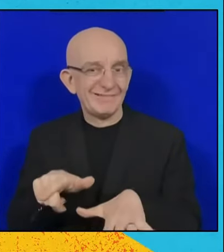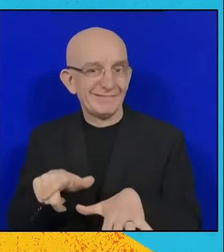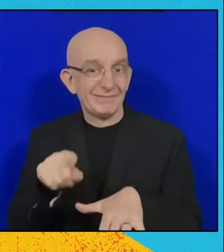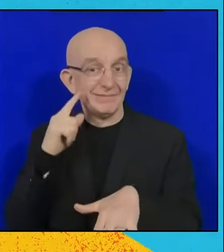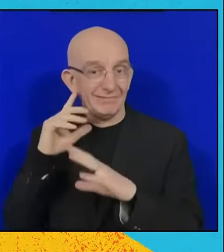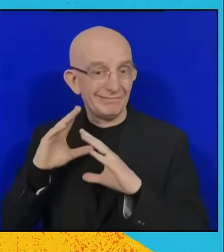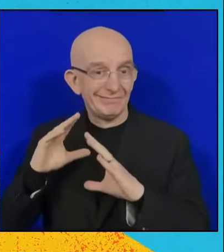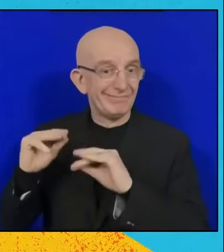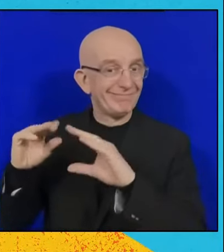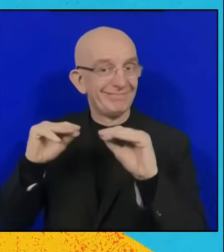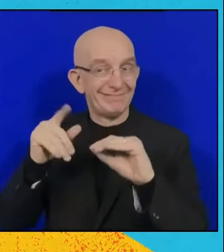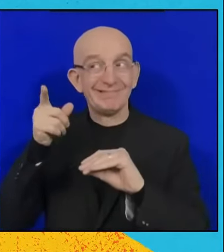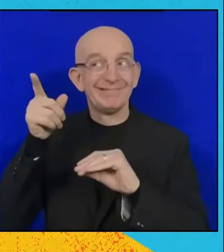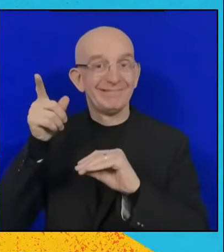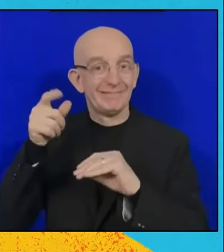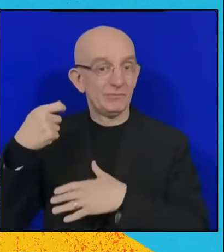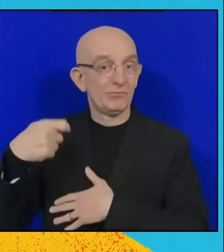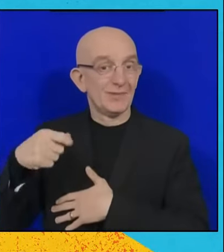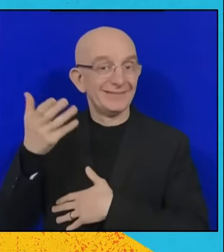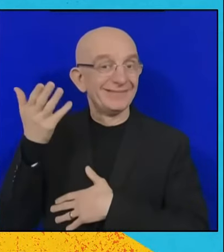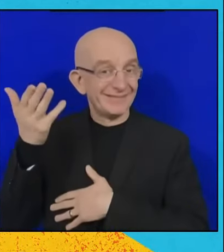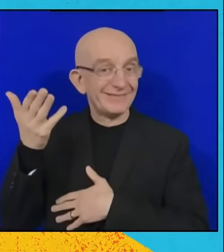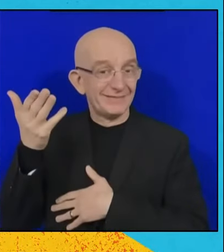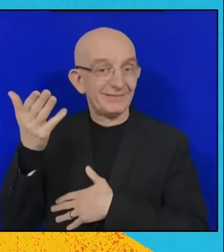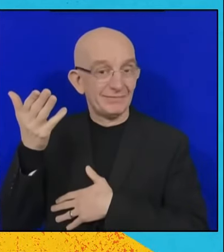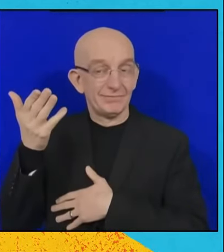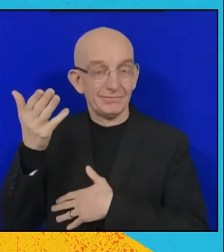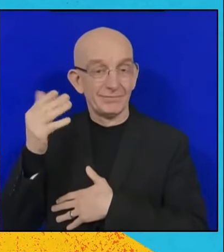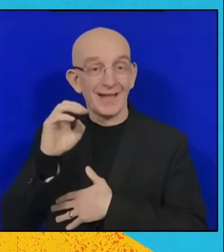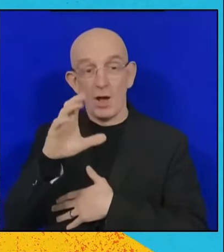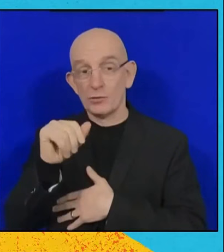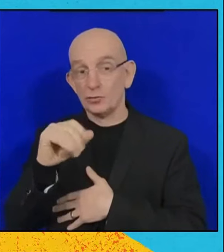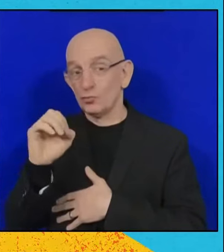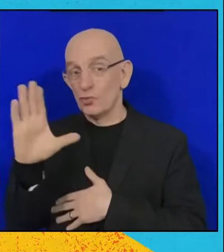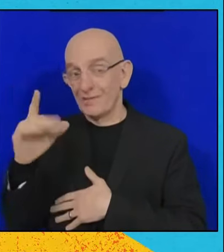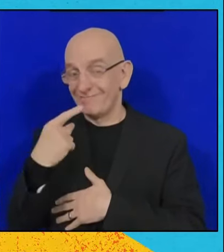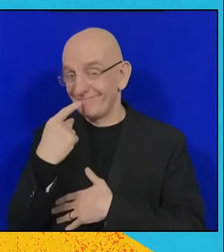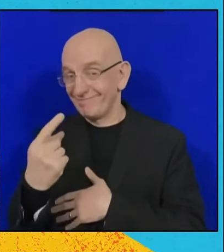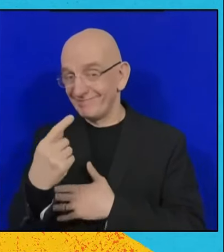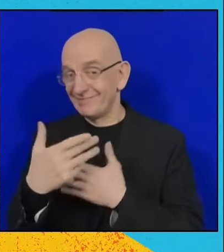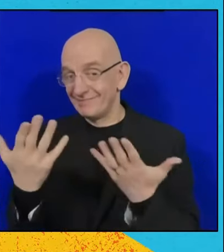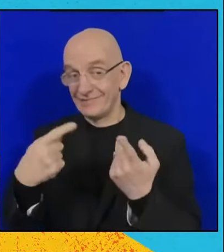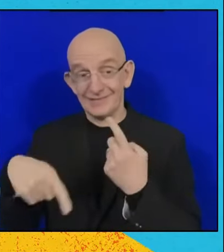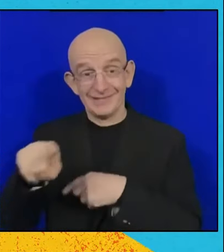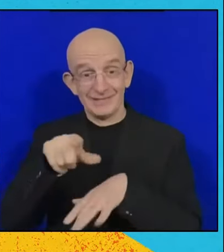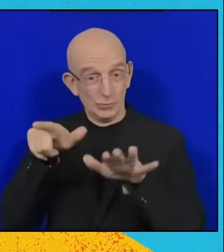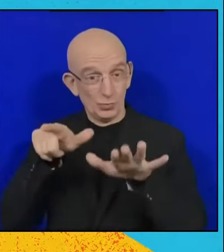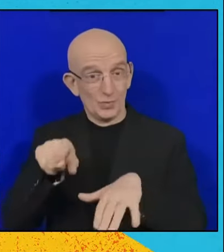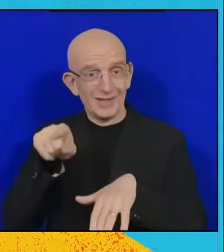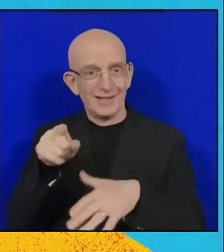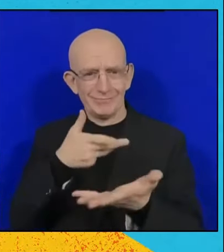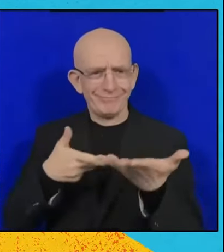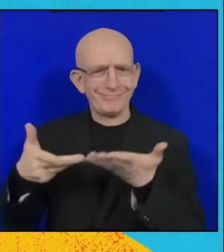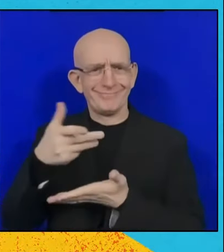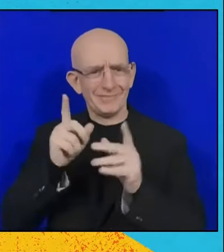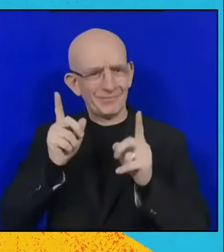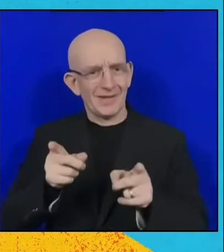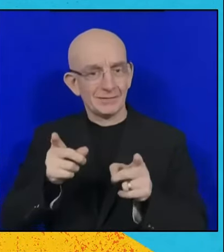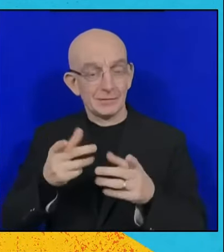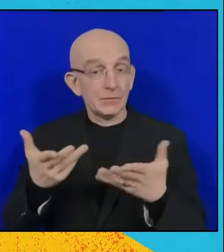We emerged in a voter action agenda containing more than 700 voluntary